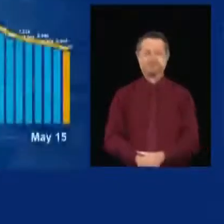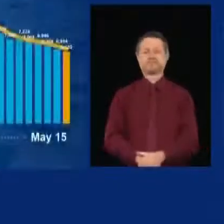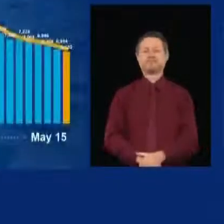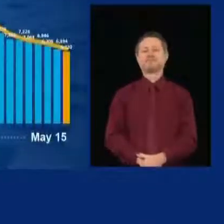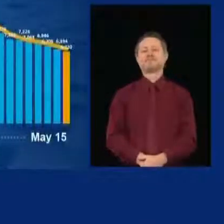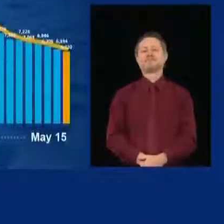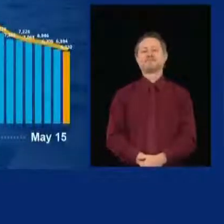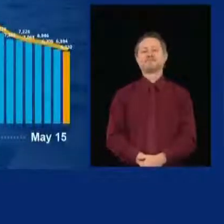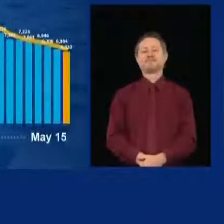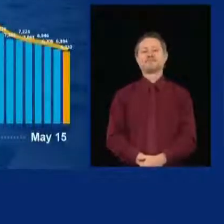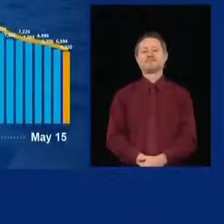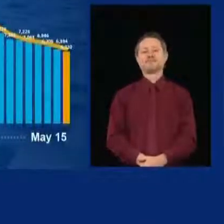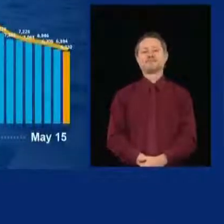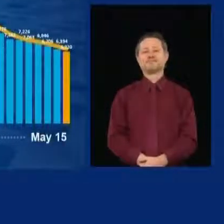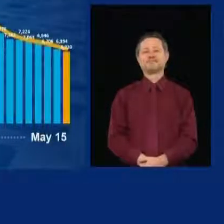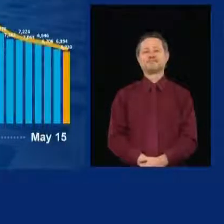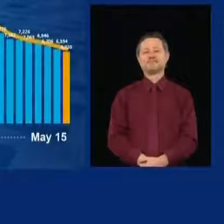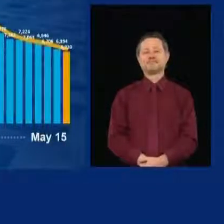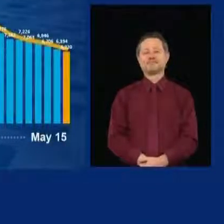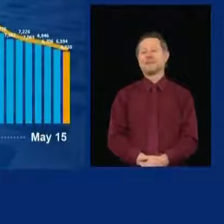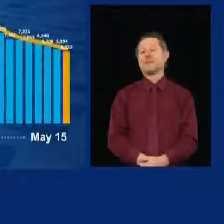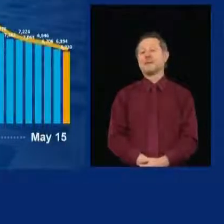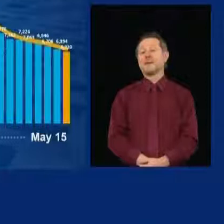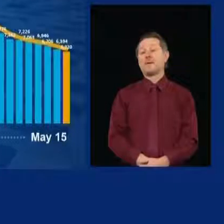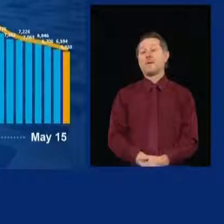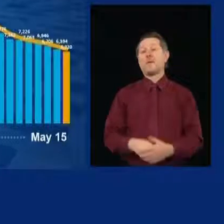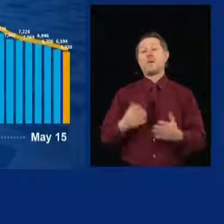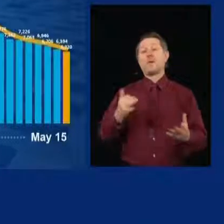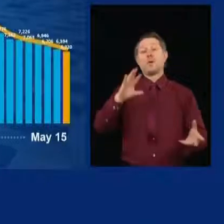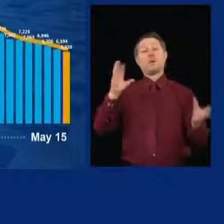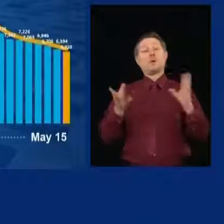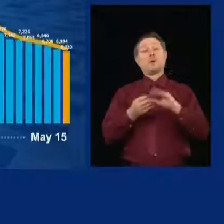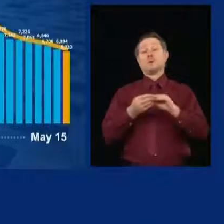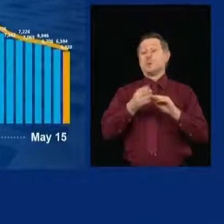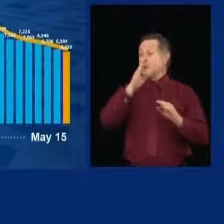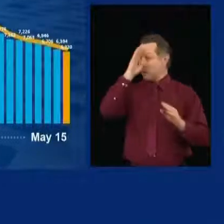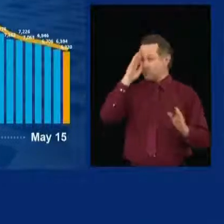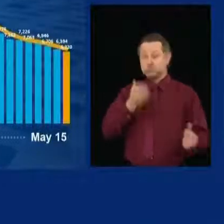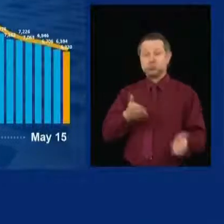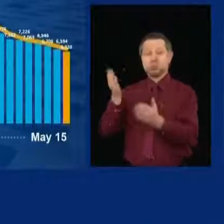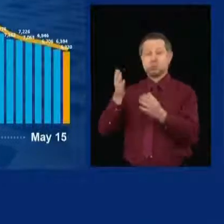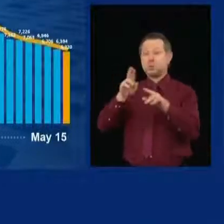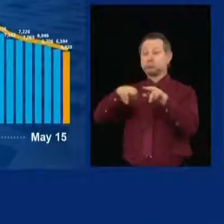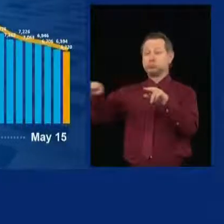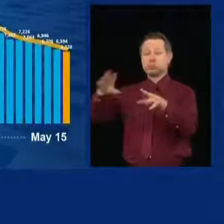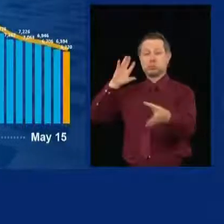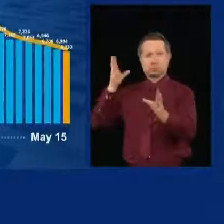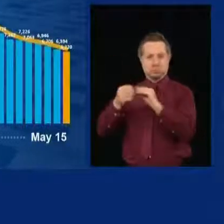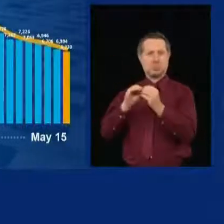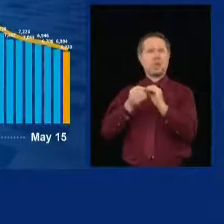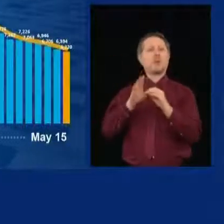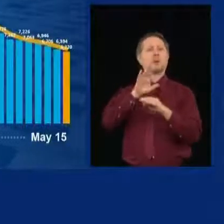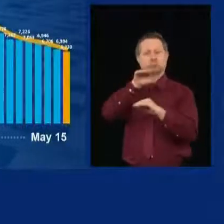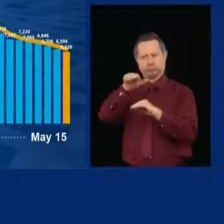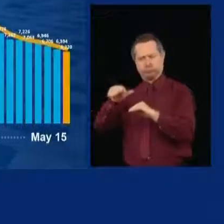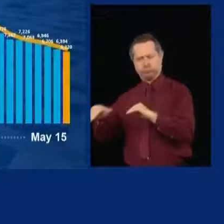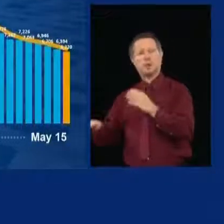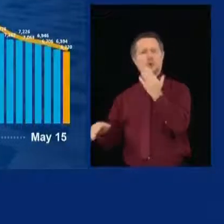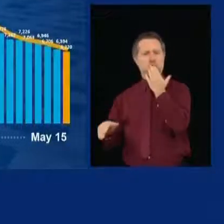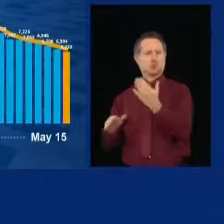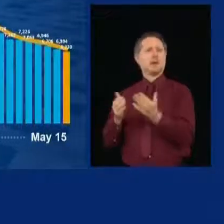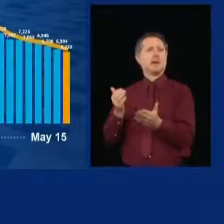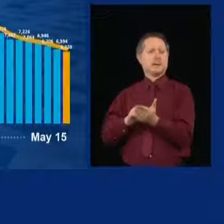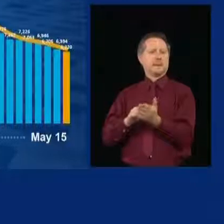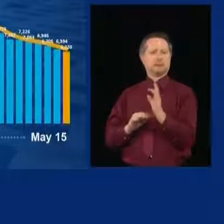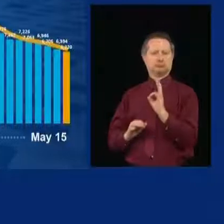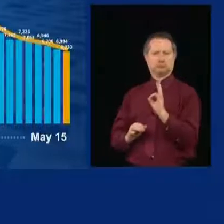the first time. The total number of hospitalizations are down again. It's interesting